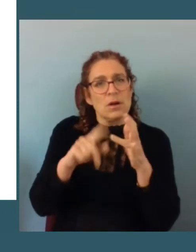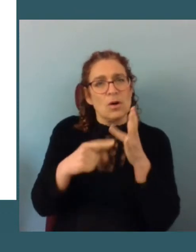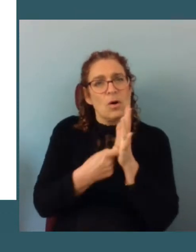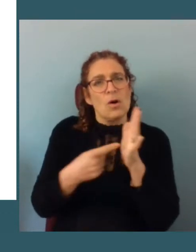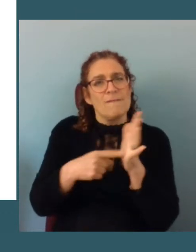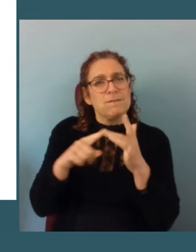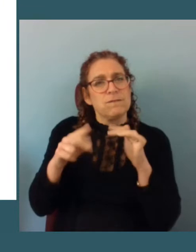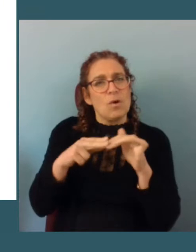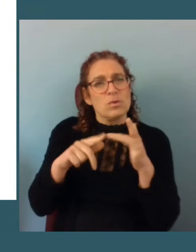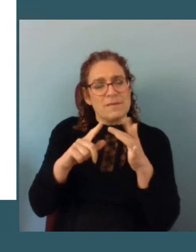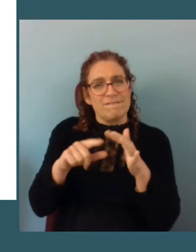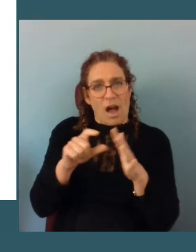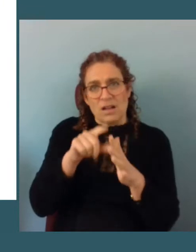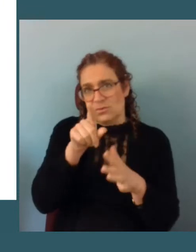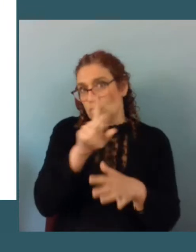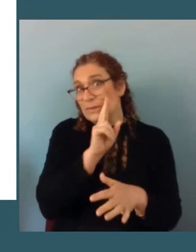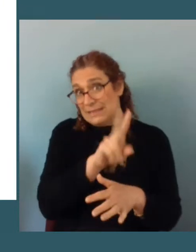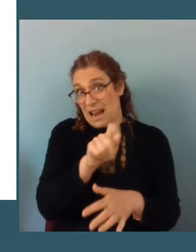in the next slide.